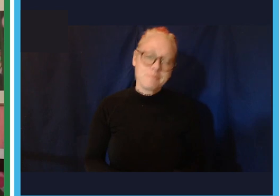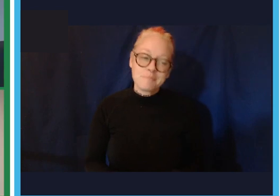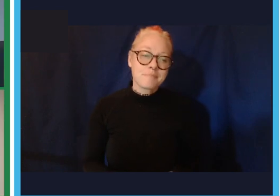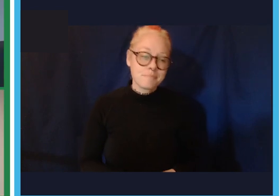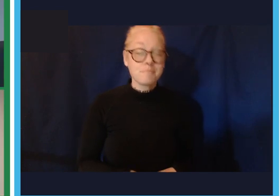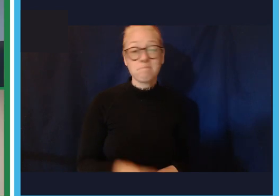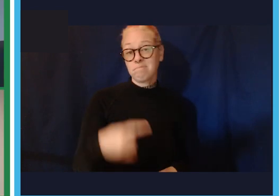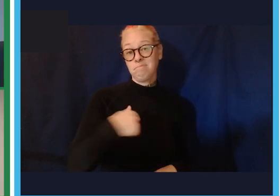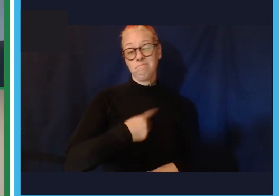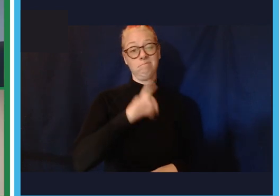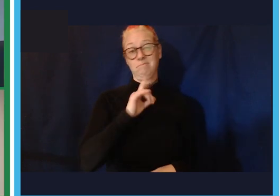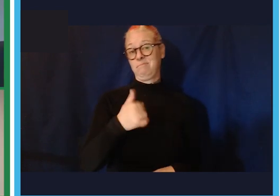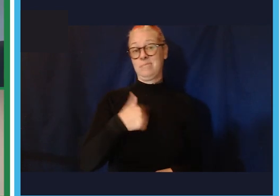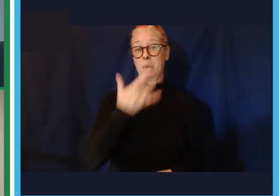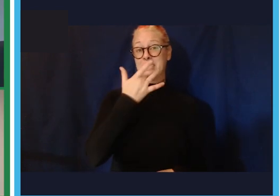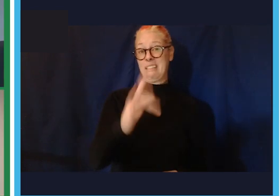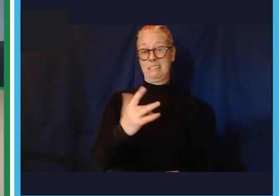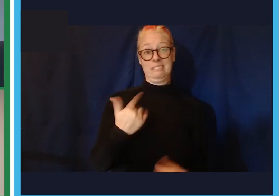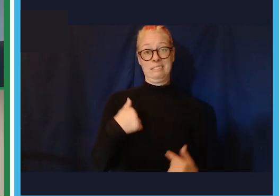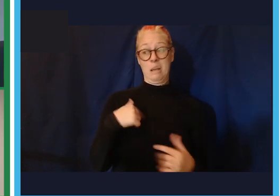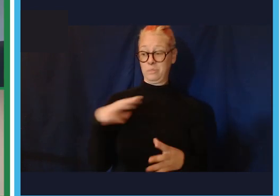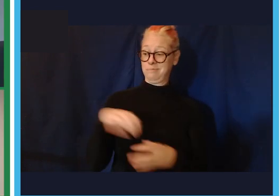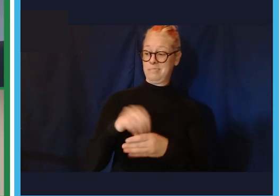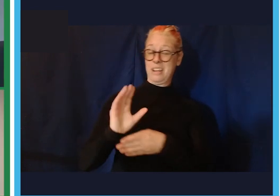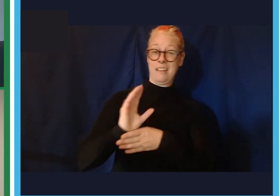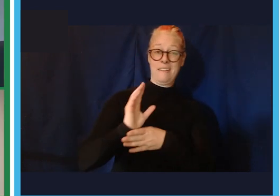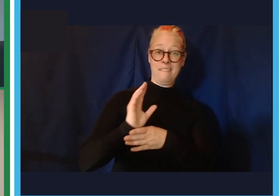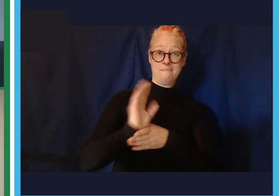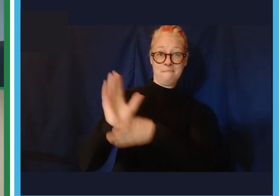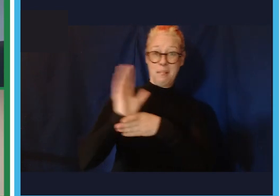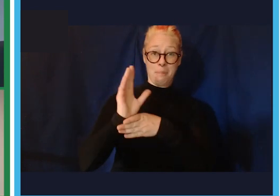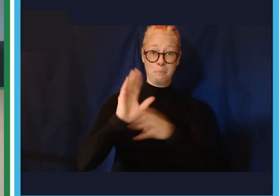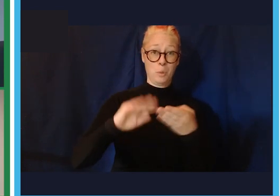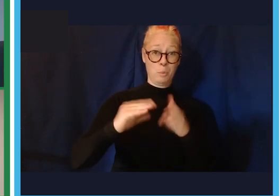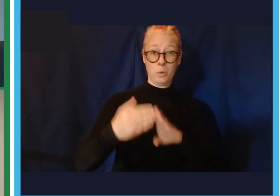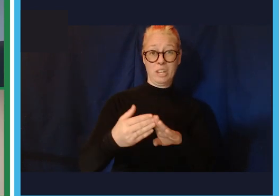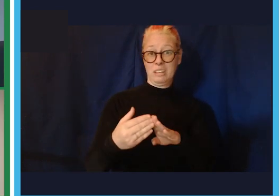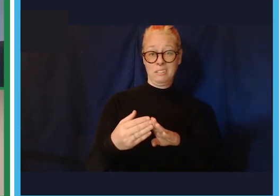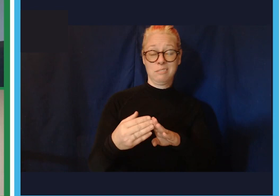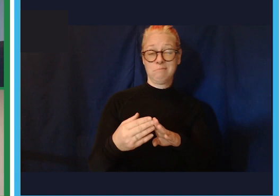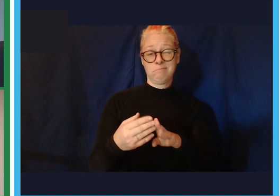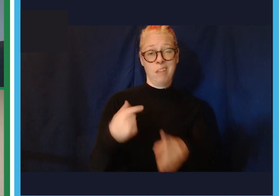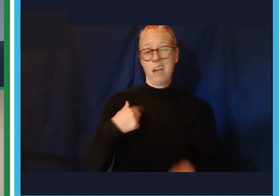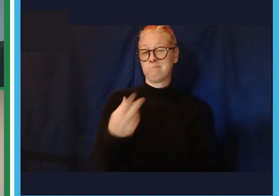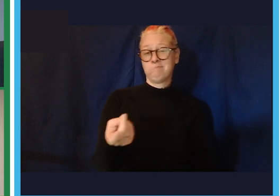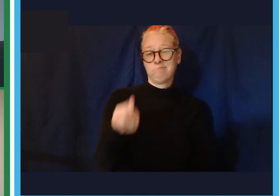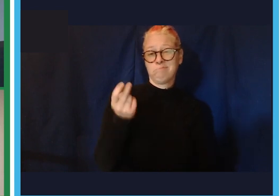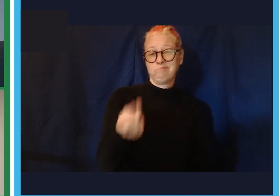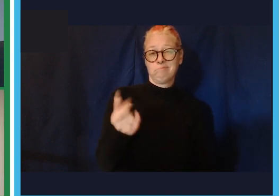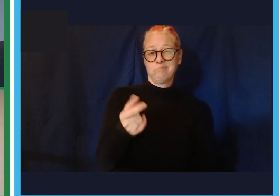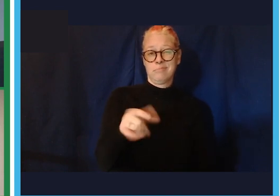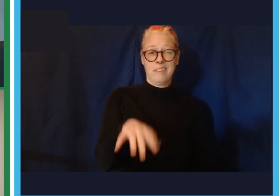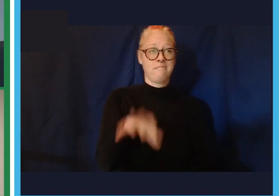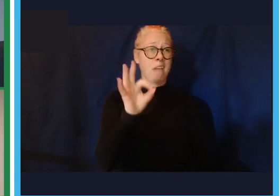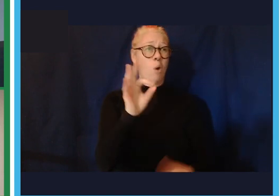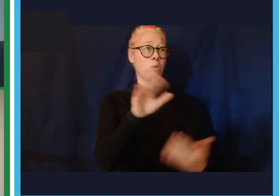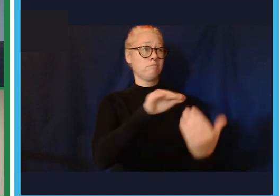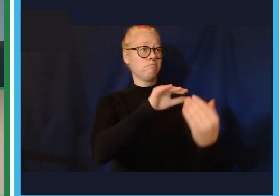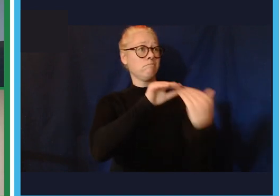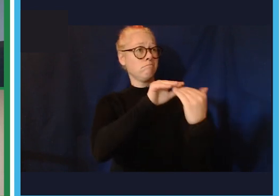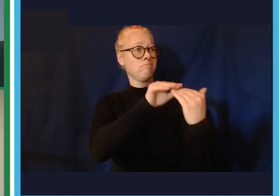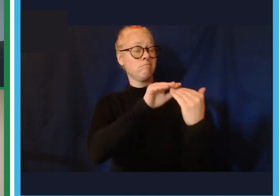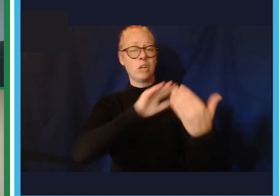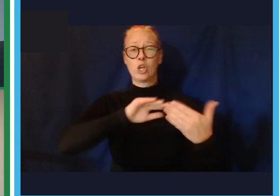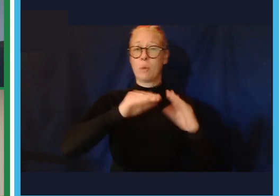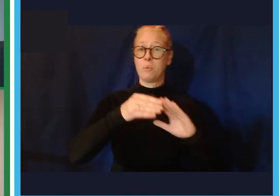about myself. And I was very lucky with being a part of the film community. I